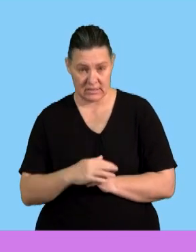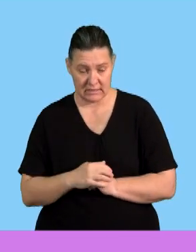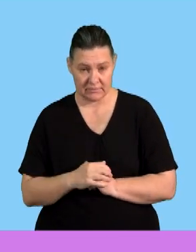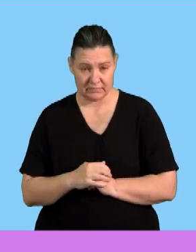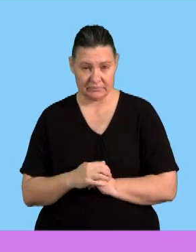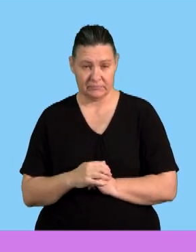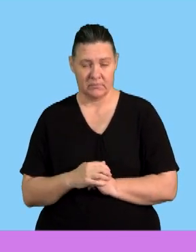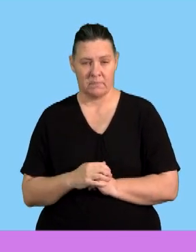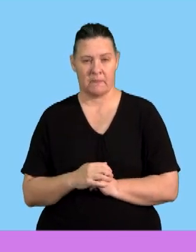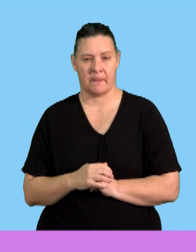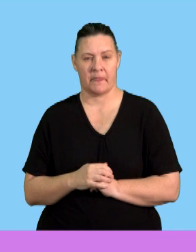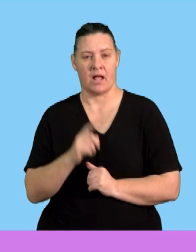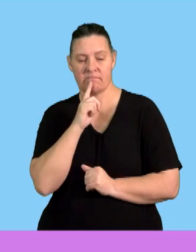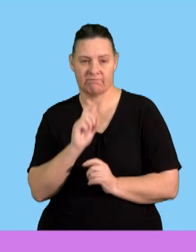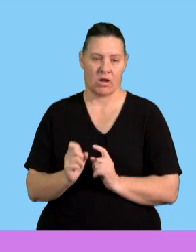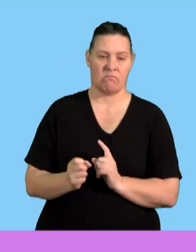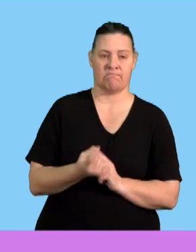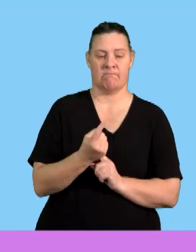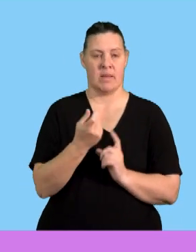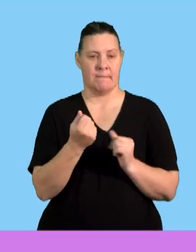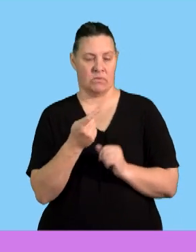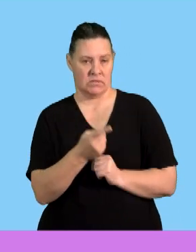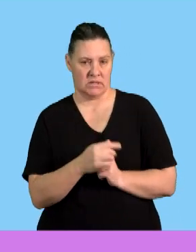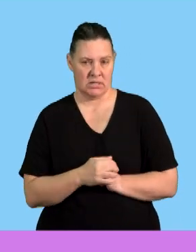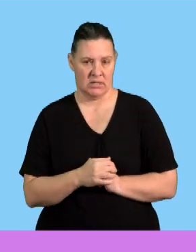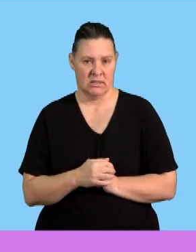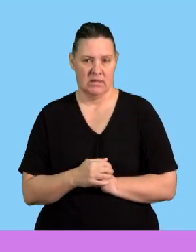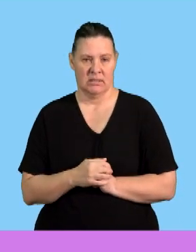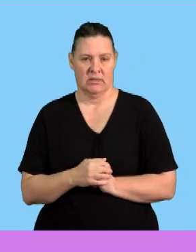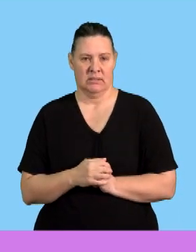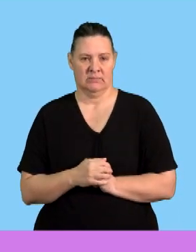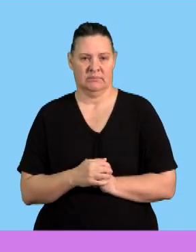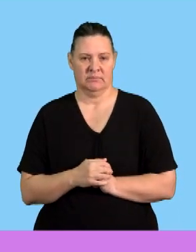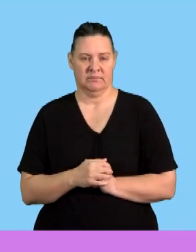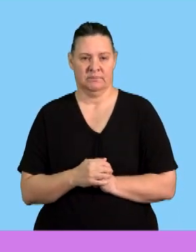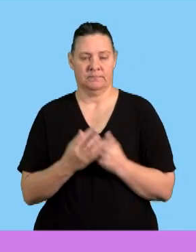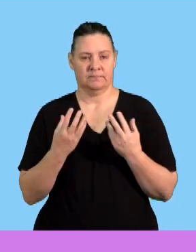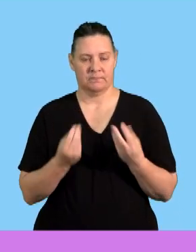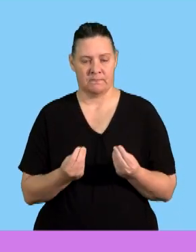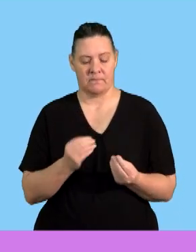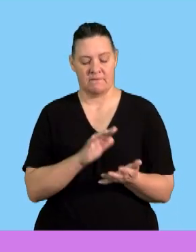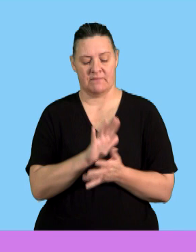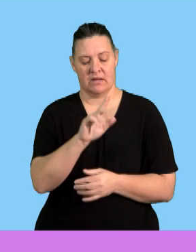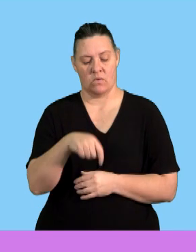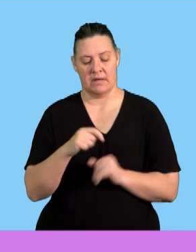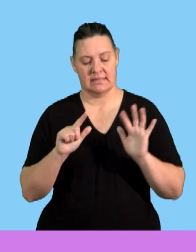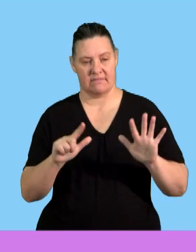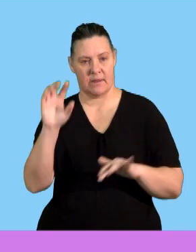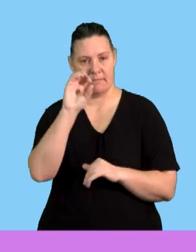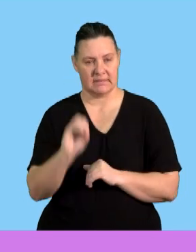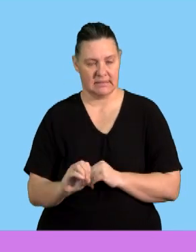That is our initial amount. And then we have our